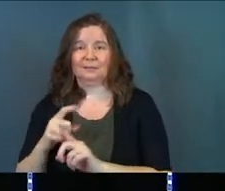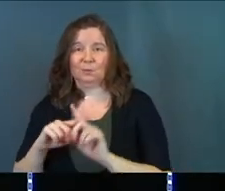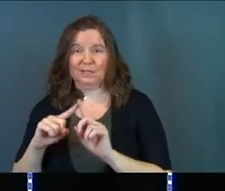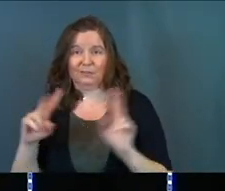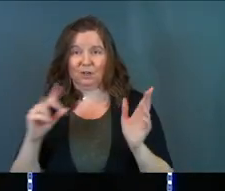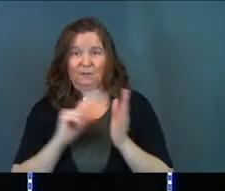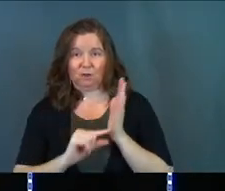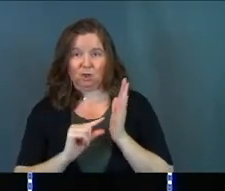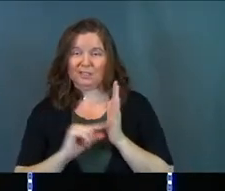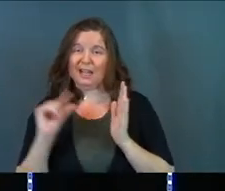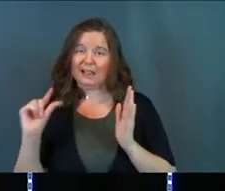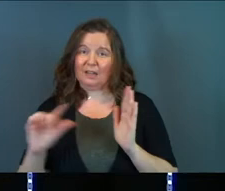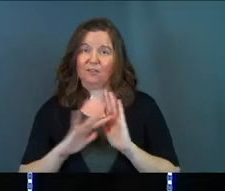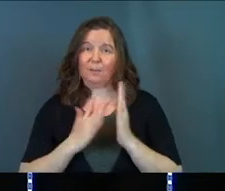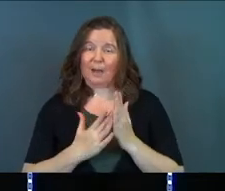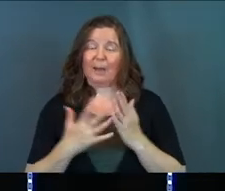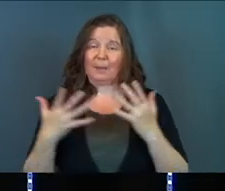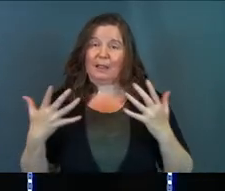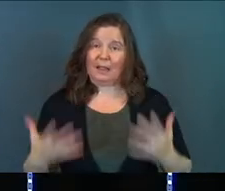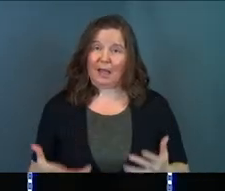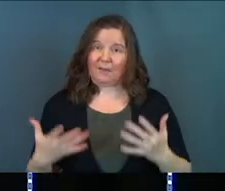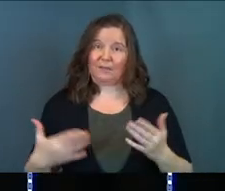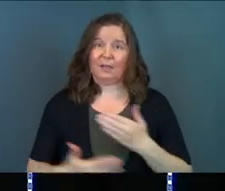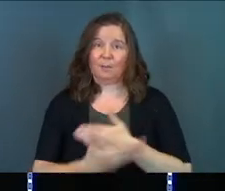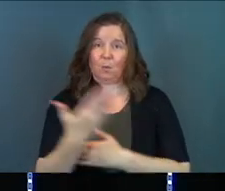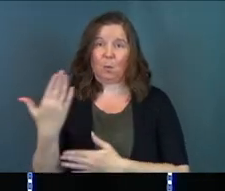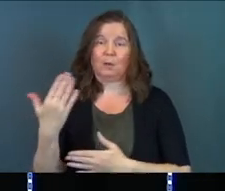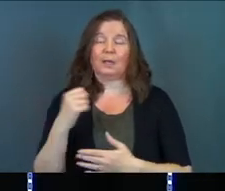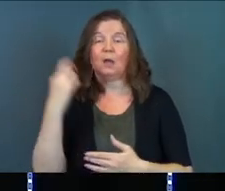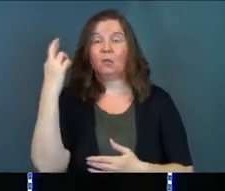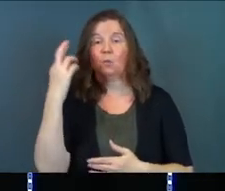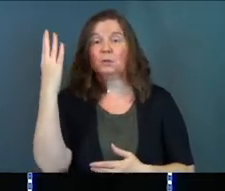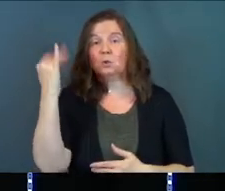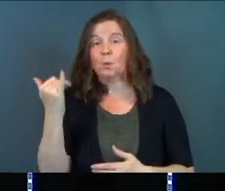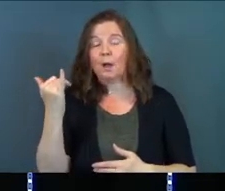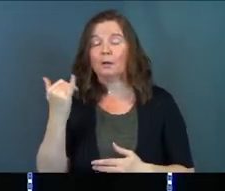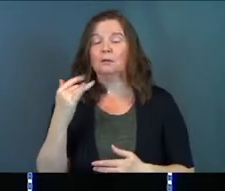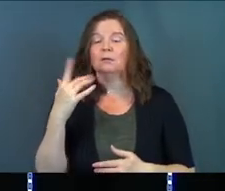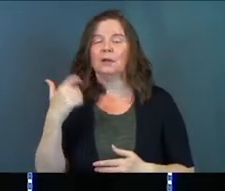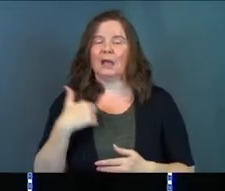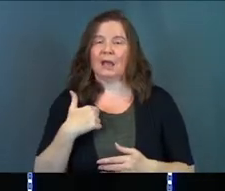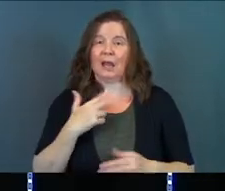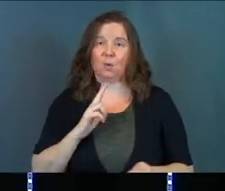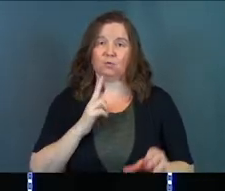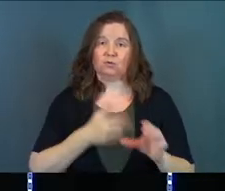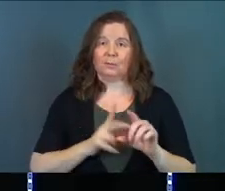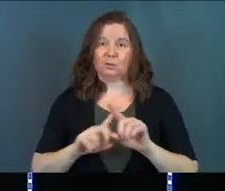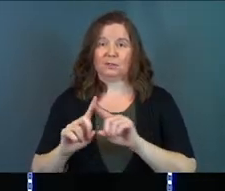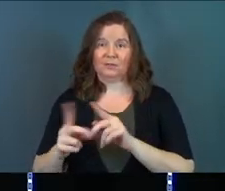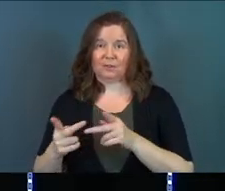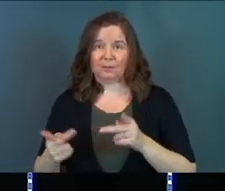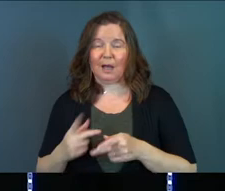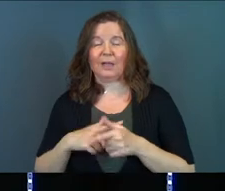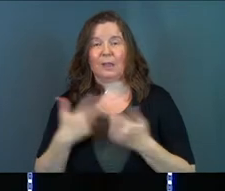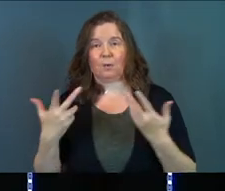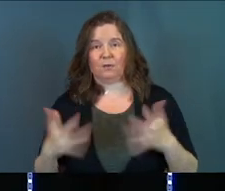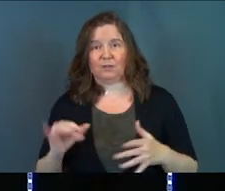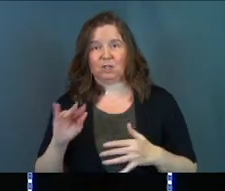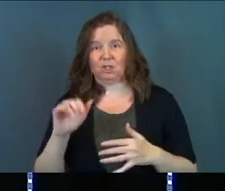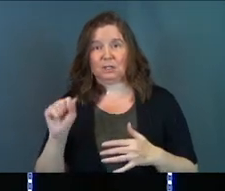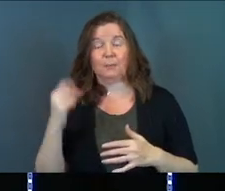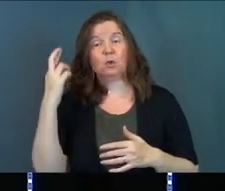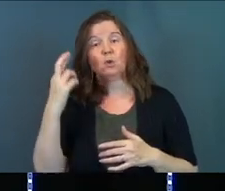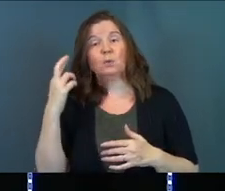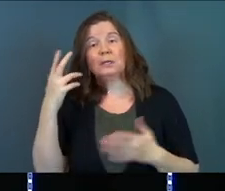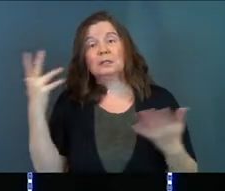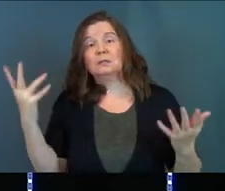series of verses. This is a bit of a Bible-heavy morning this morning. And the reason it is, and I'm going to jump to some different spots, and then we're going to finish up James.